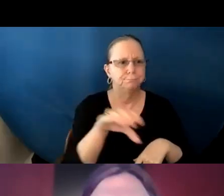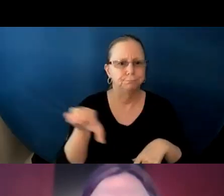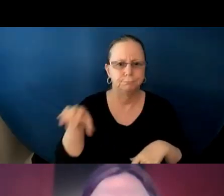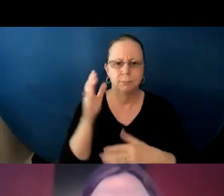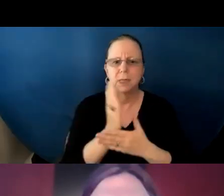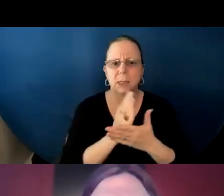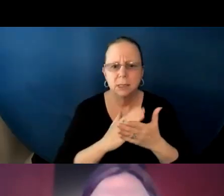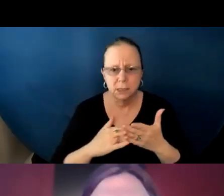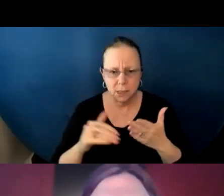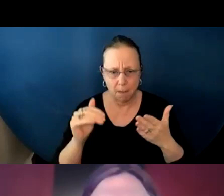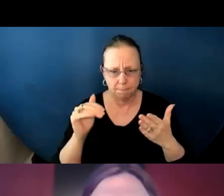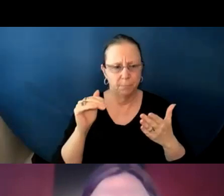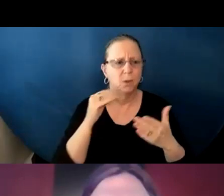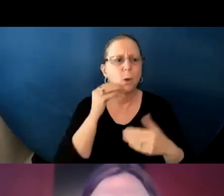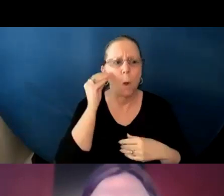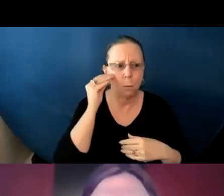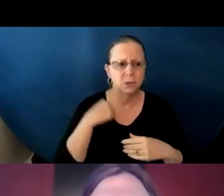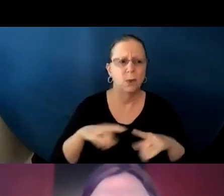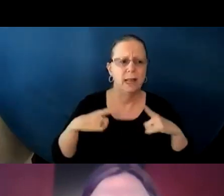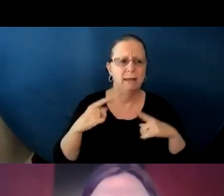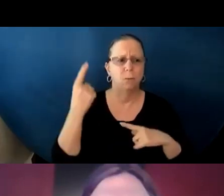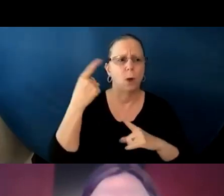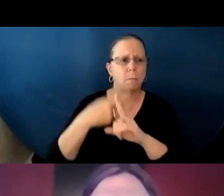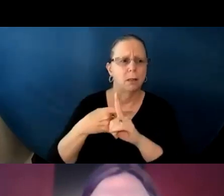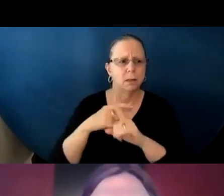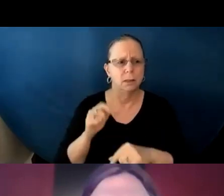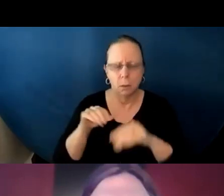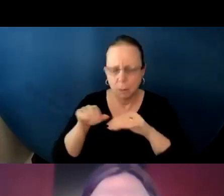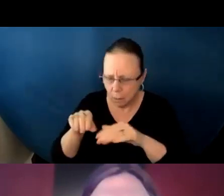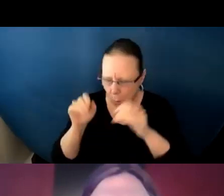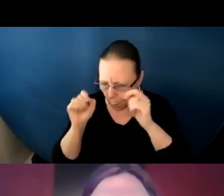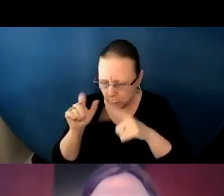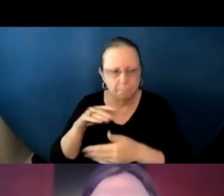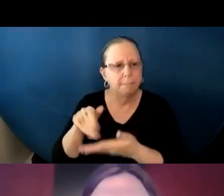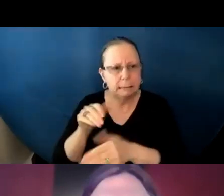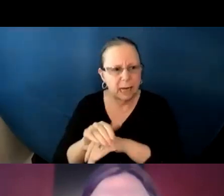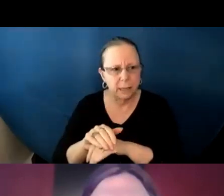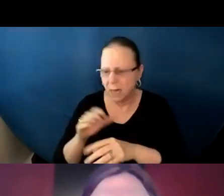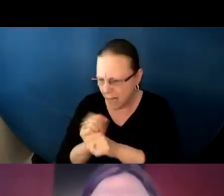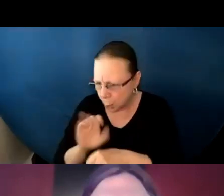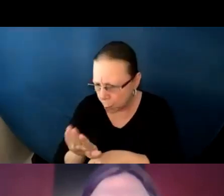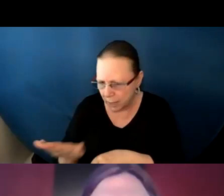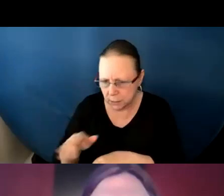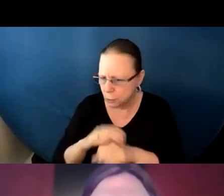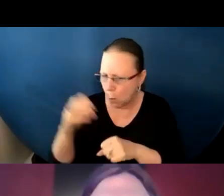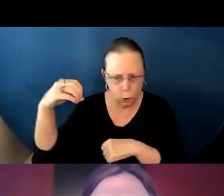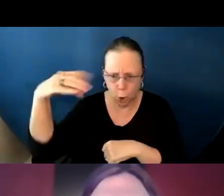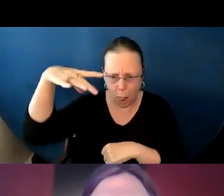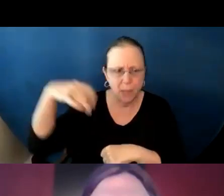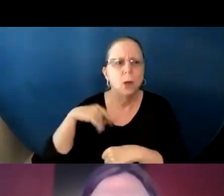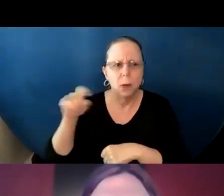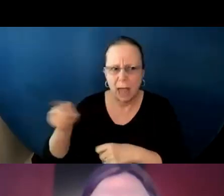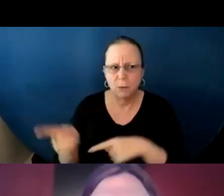homes where we lived for a month and then someone would wake you in the middle of the night and say, "Get your stuff, don't turn on the lights, we've got to